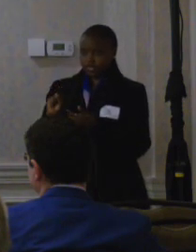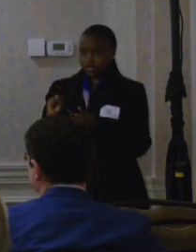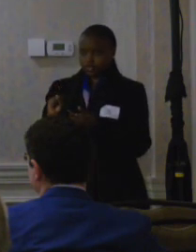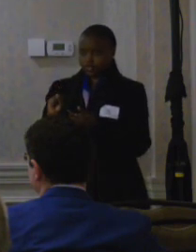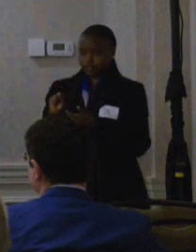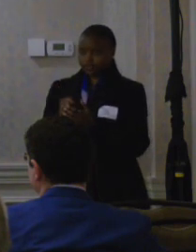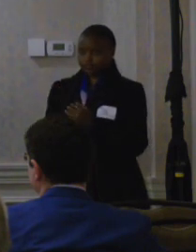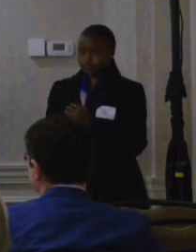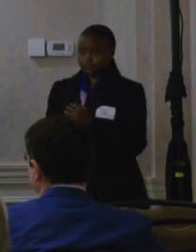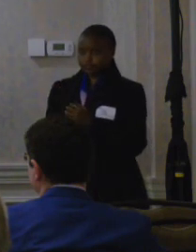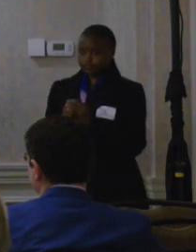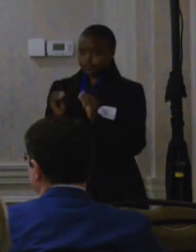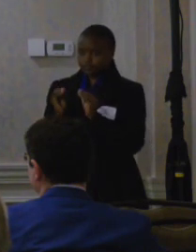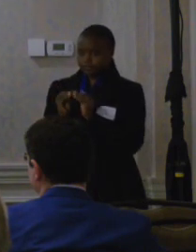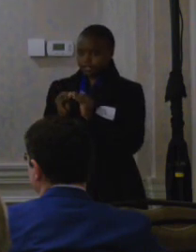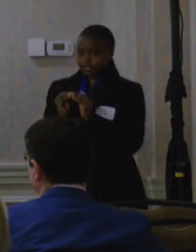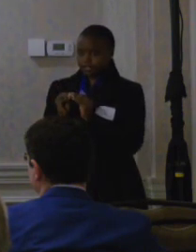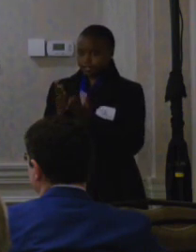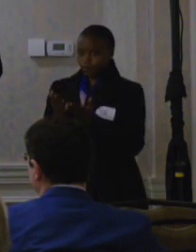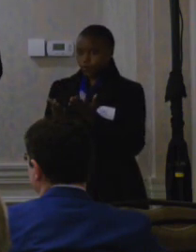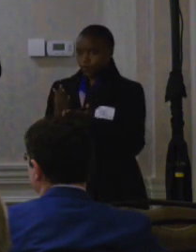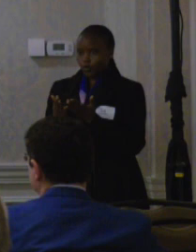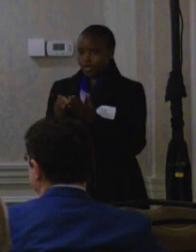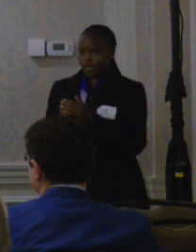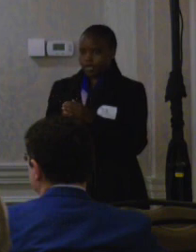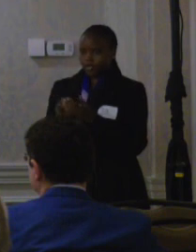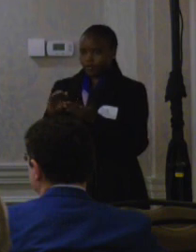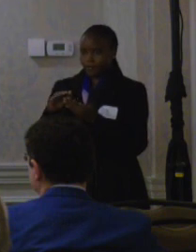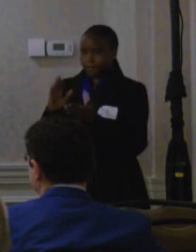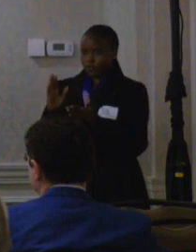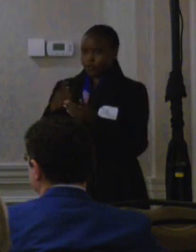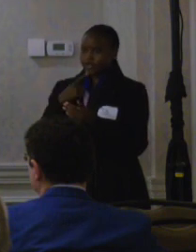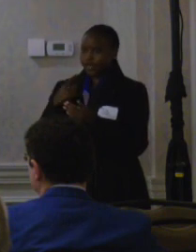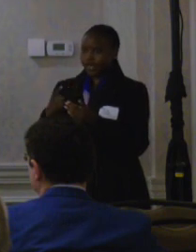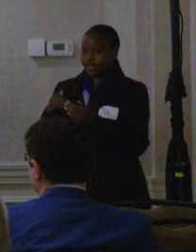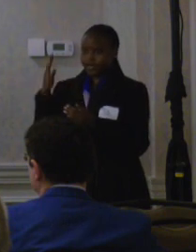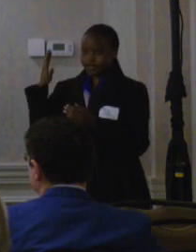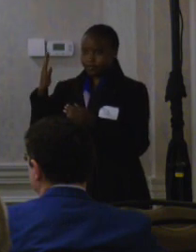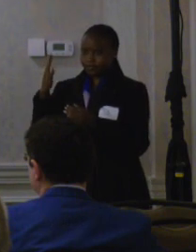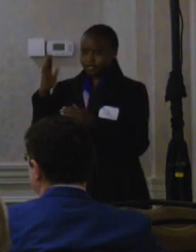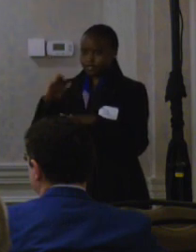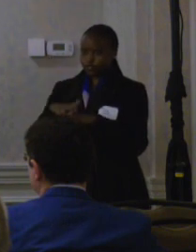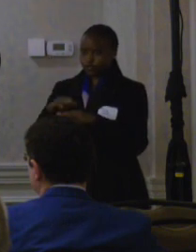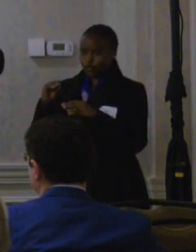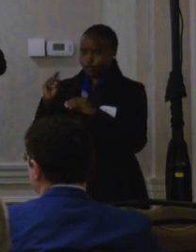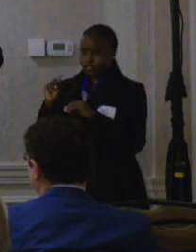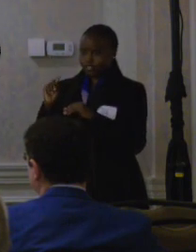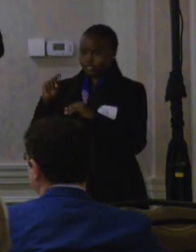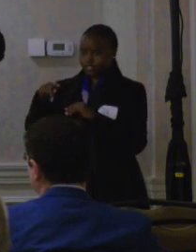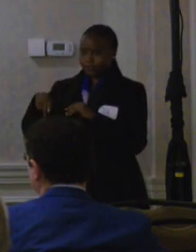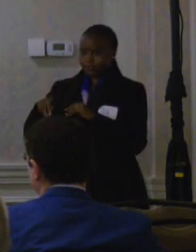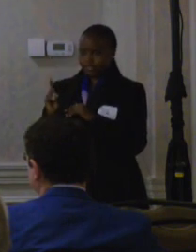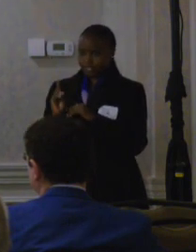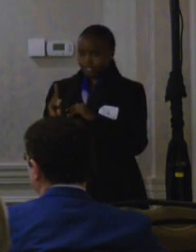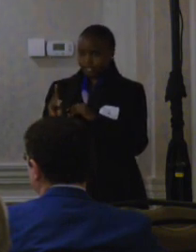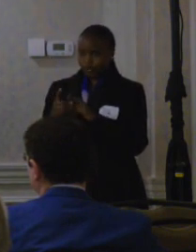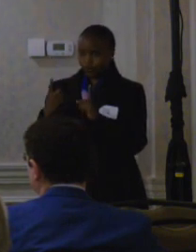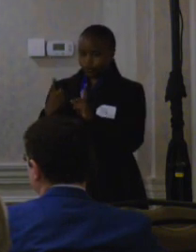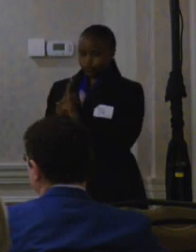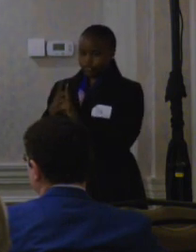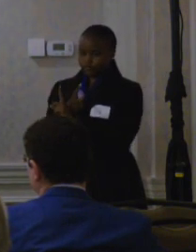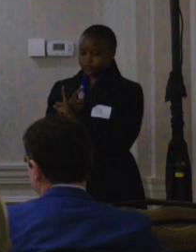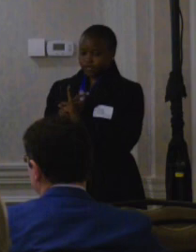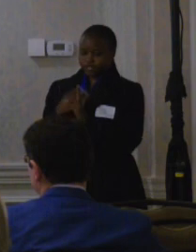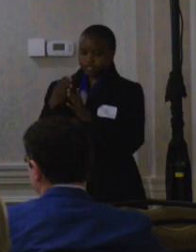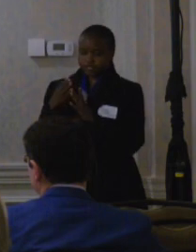International Education Society meetings, where there were more than 100 presentations on teacher professional development of various forms.